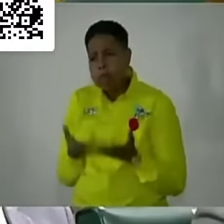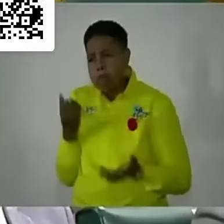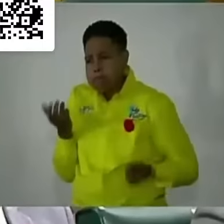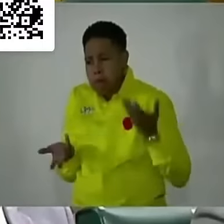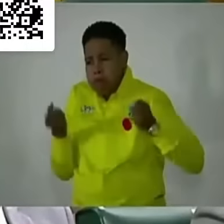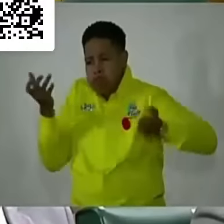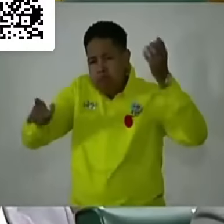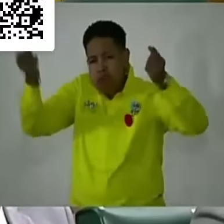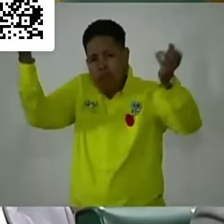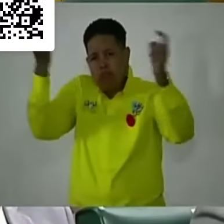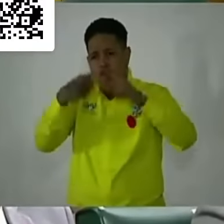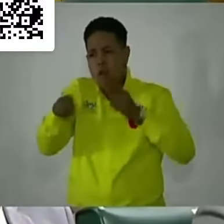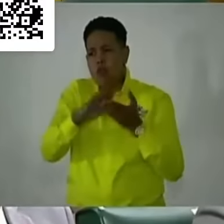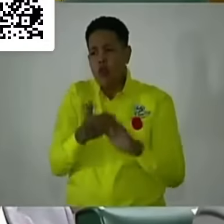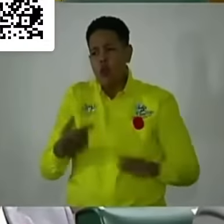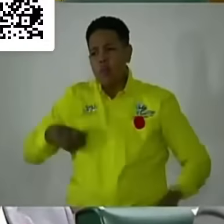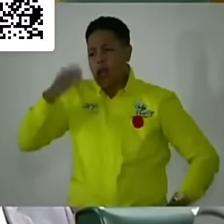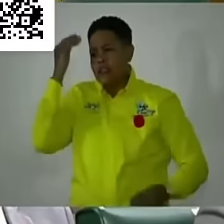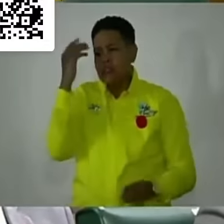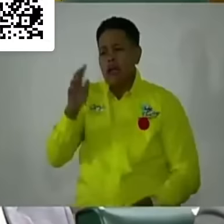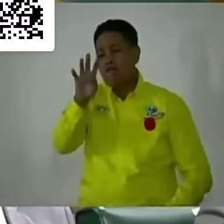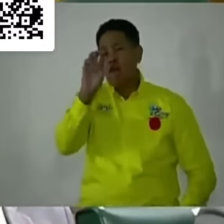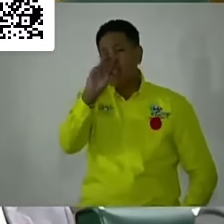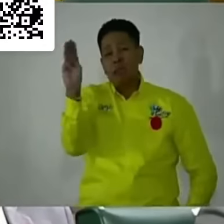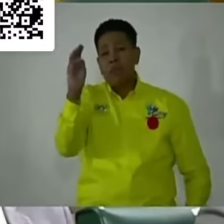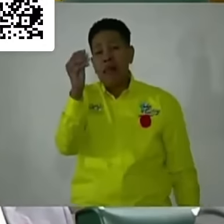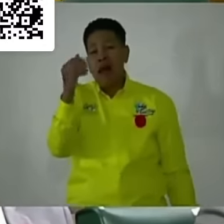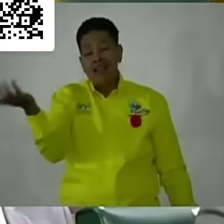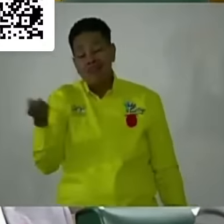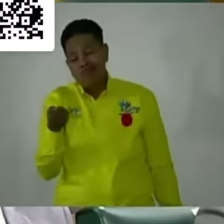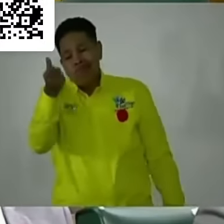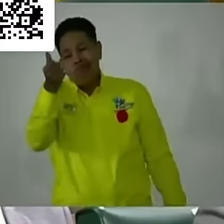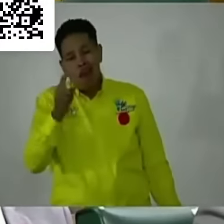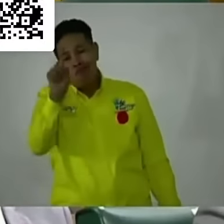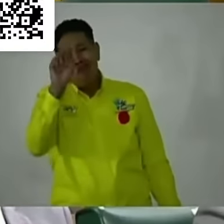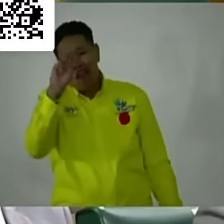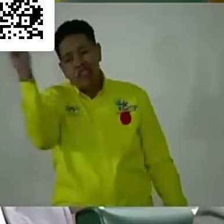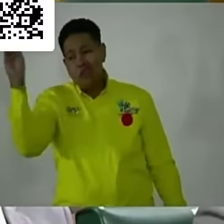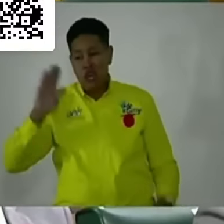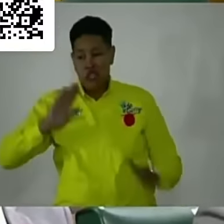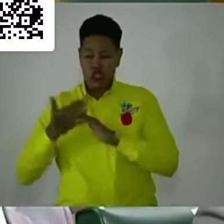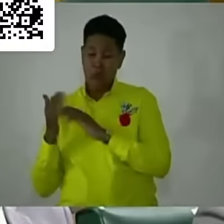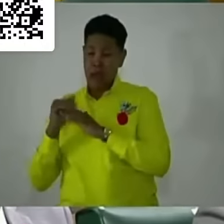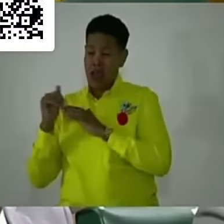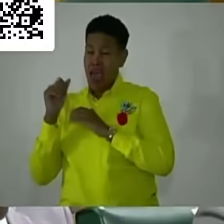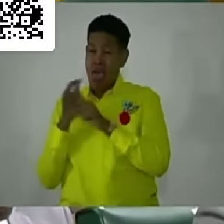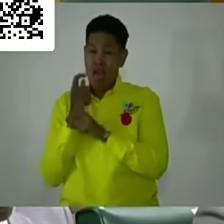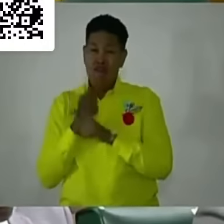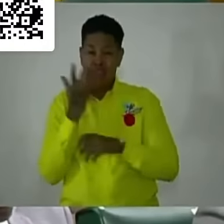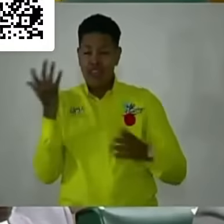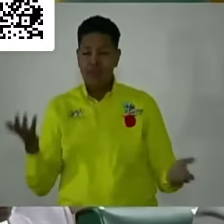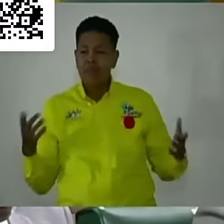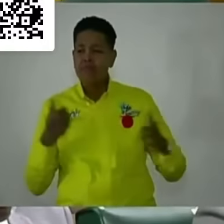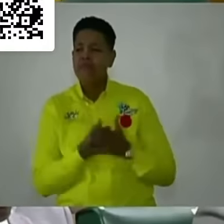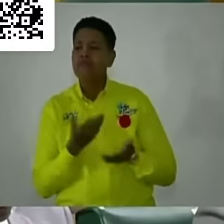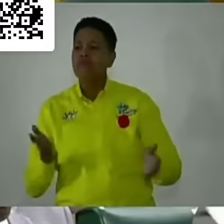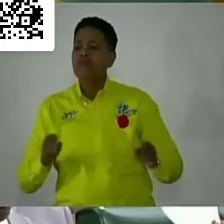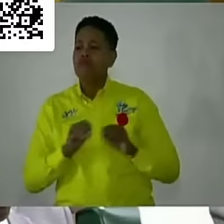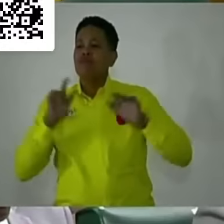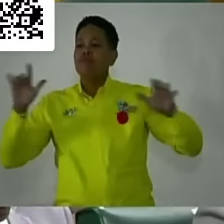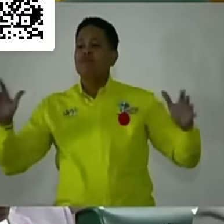this. And I say 400 million, 100 million Jamaican per year scattered across